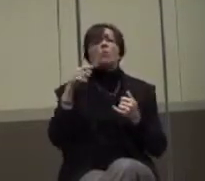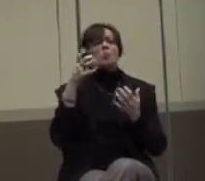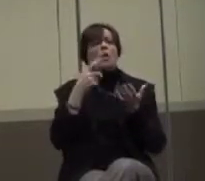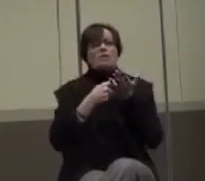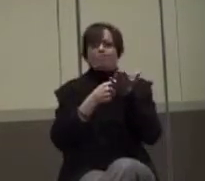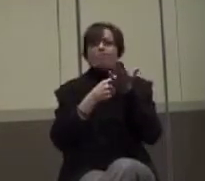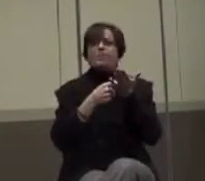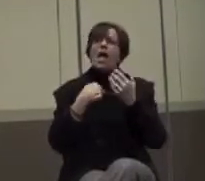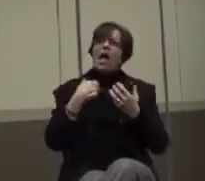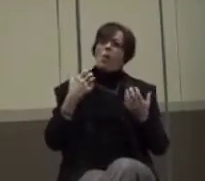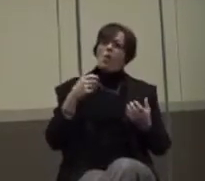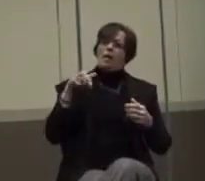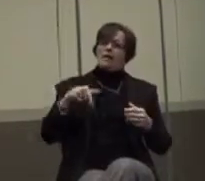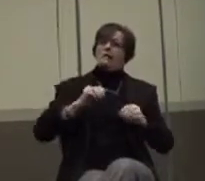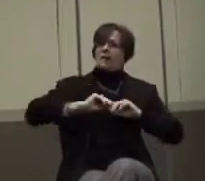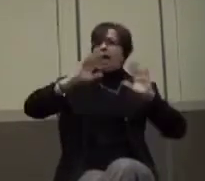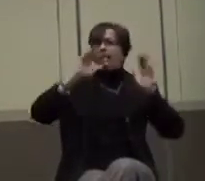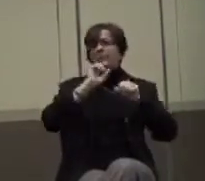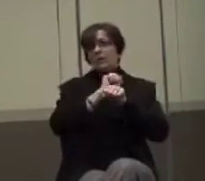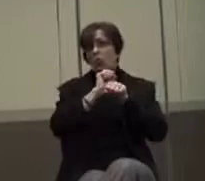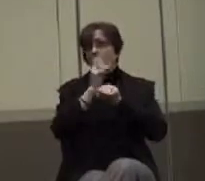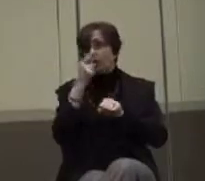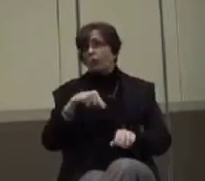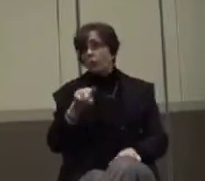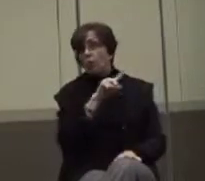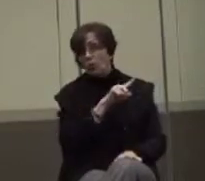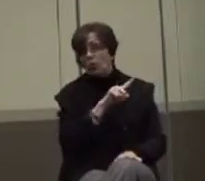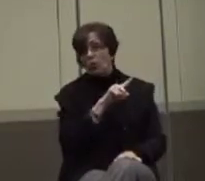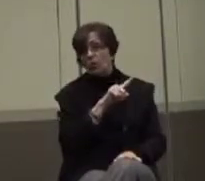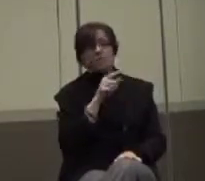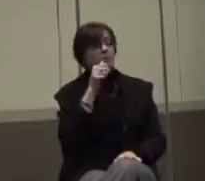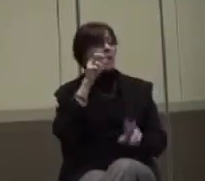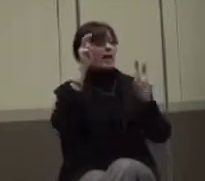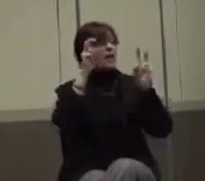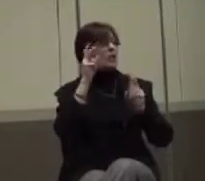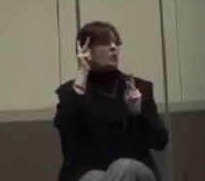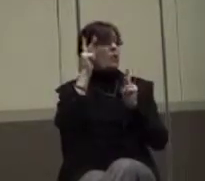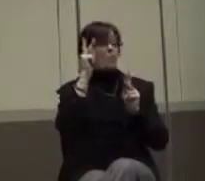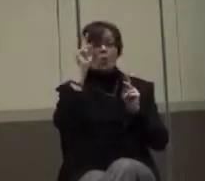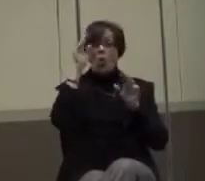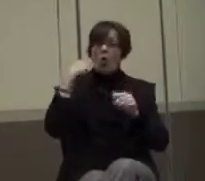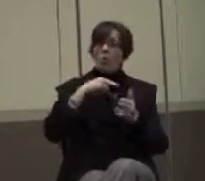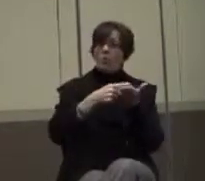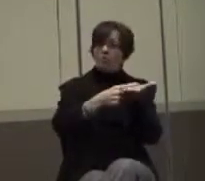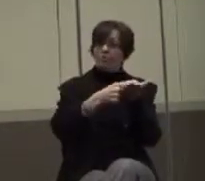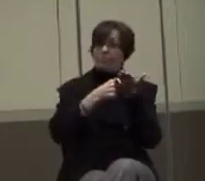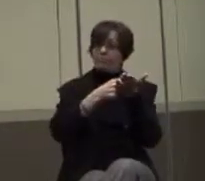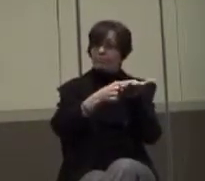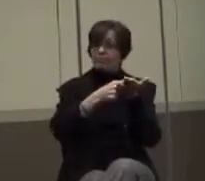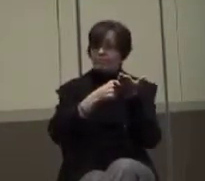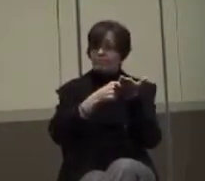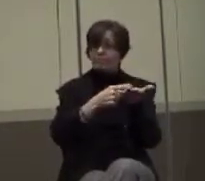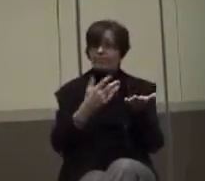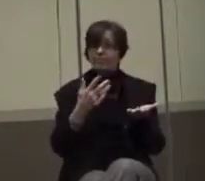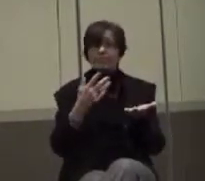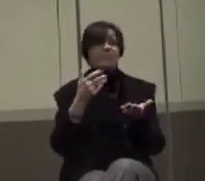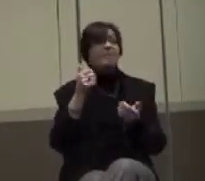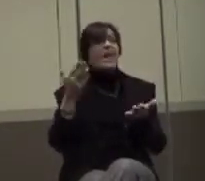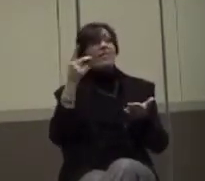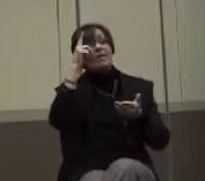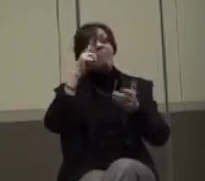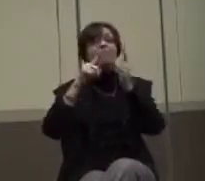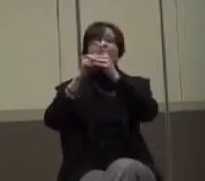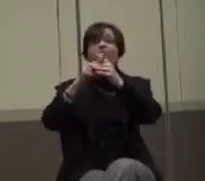work for you. Any issues people are hoping we talk about? Anything coming to mind?